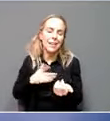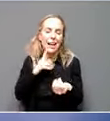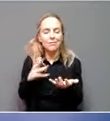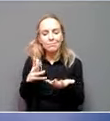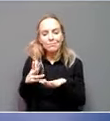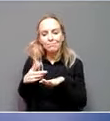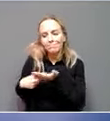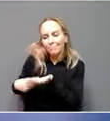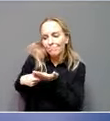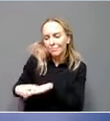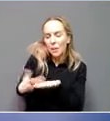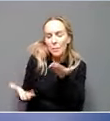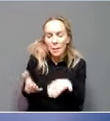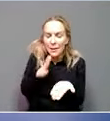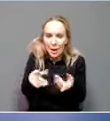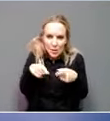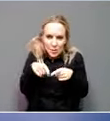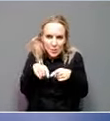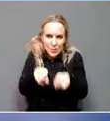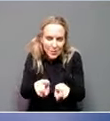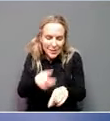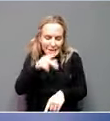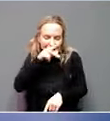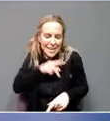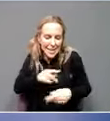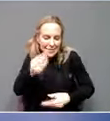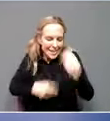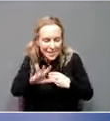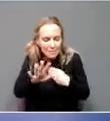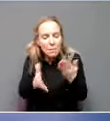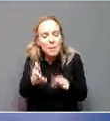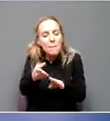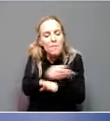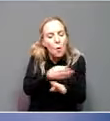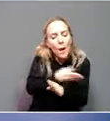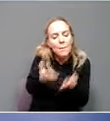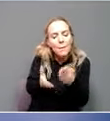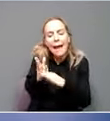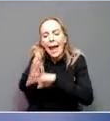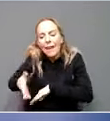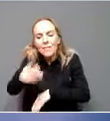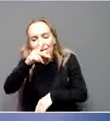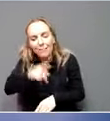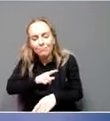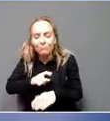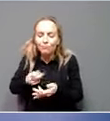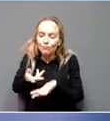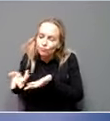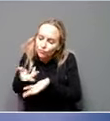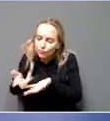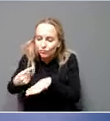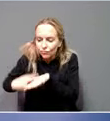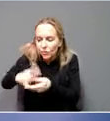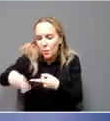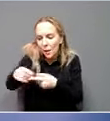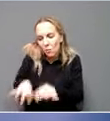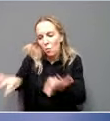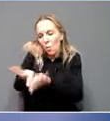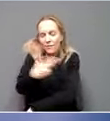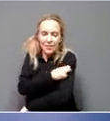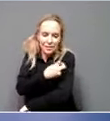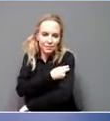the Thanksgiving table, but maybe before or maybe after. 50 to 64, up a percentage point